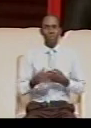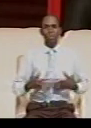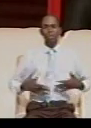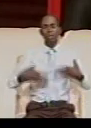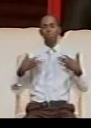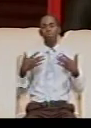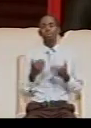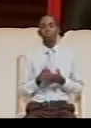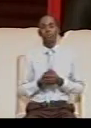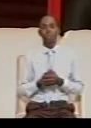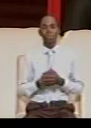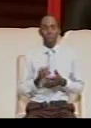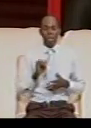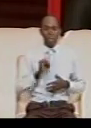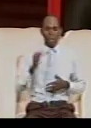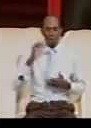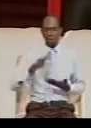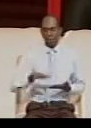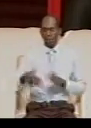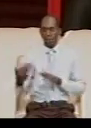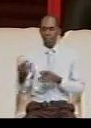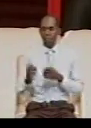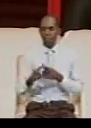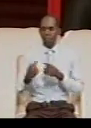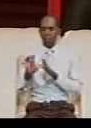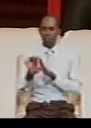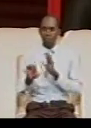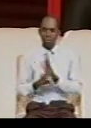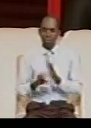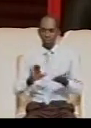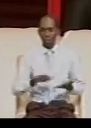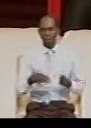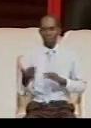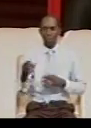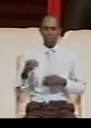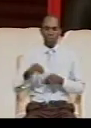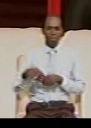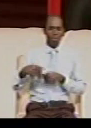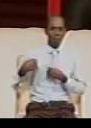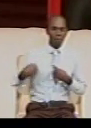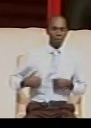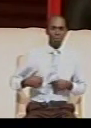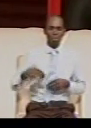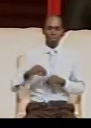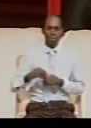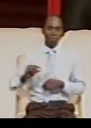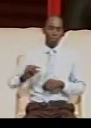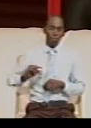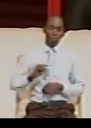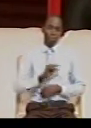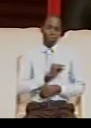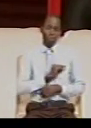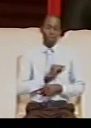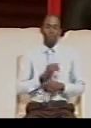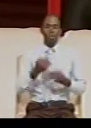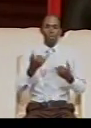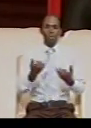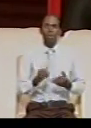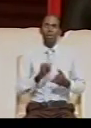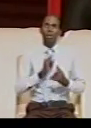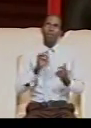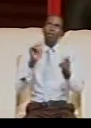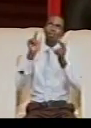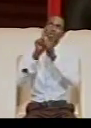your commandments, dead in conscience, and dead in heart. But now I come to you, and it